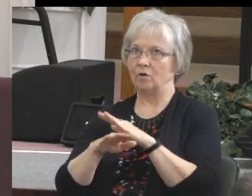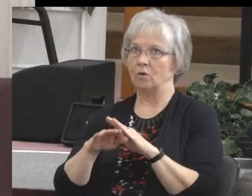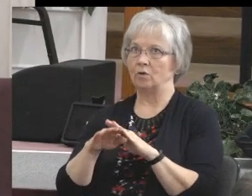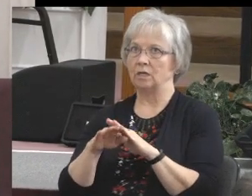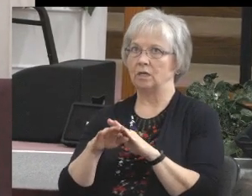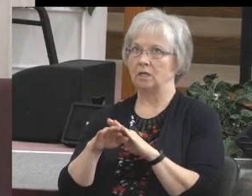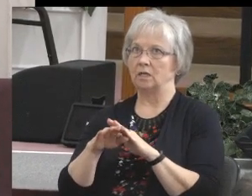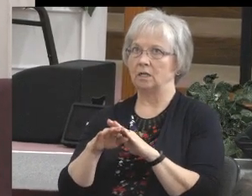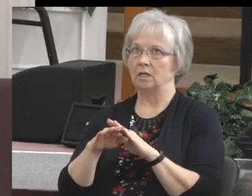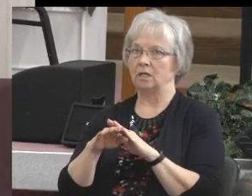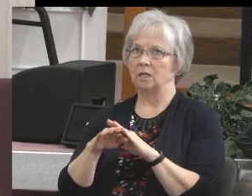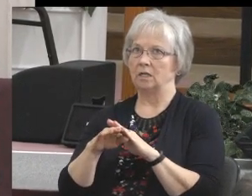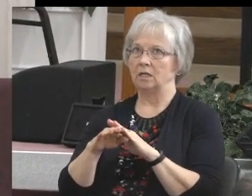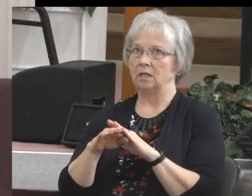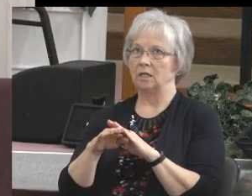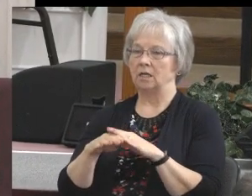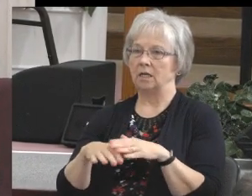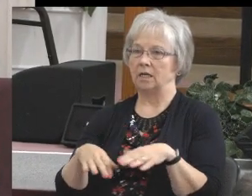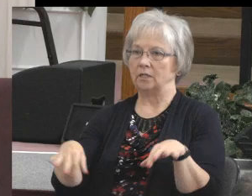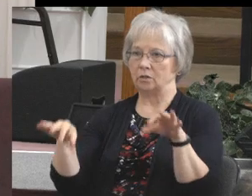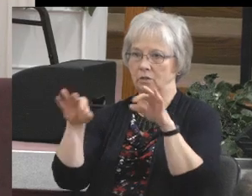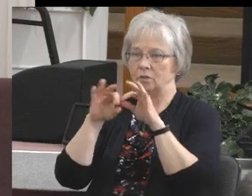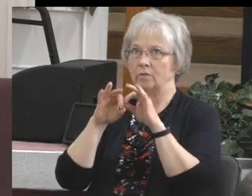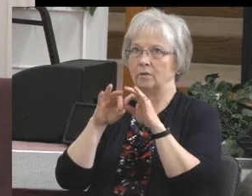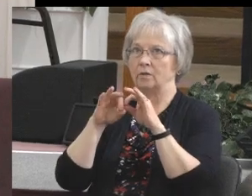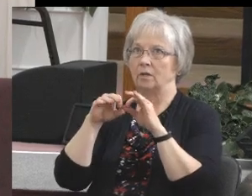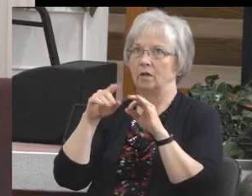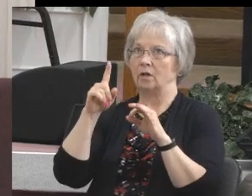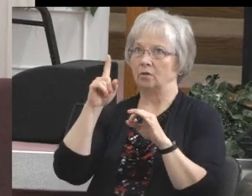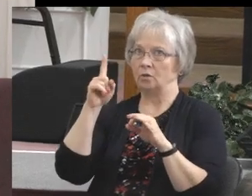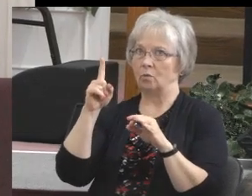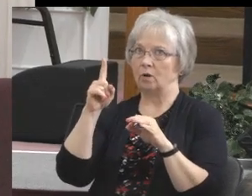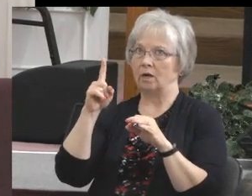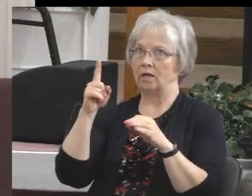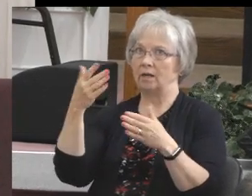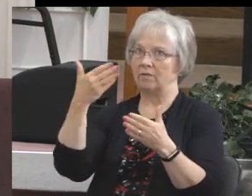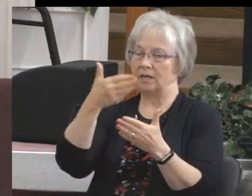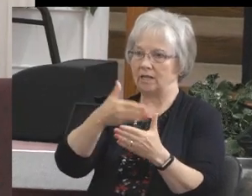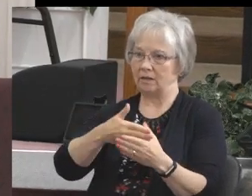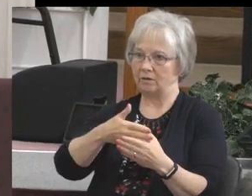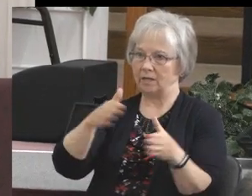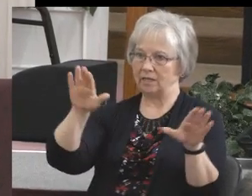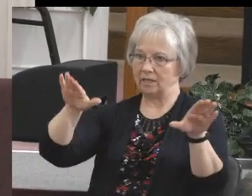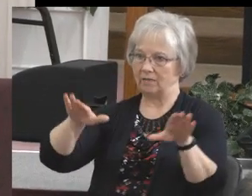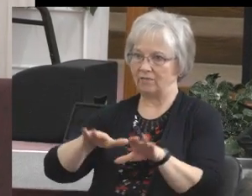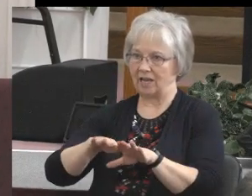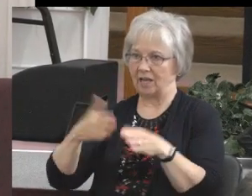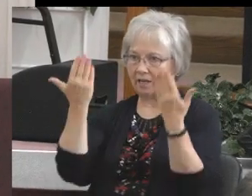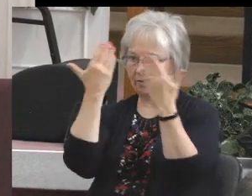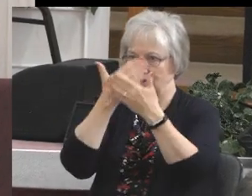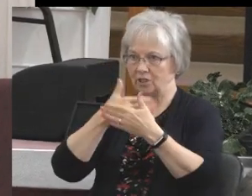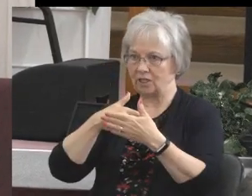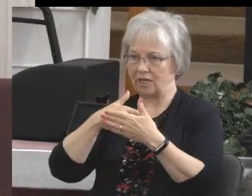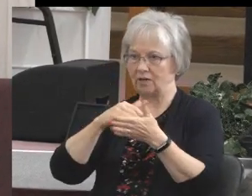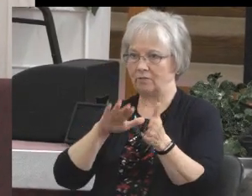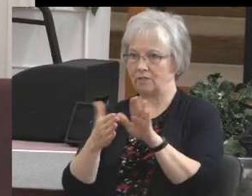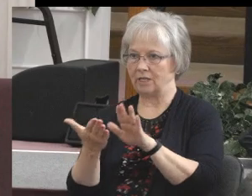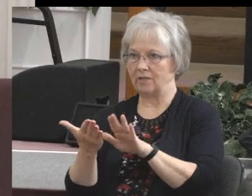entered into the valley of the shadow of death, that we might see the light of day.